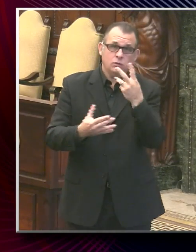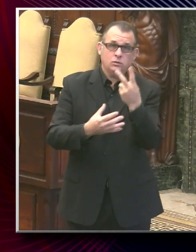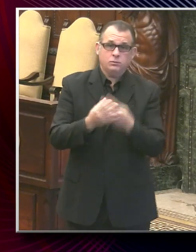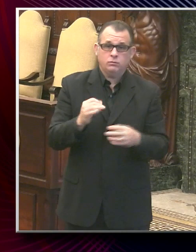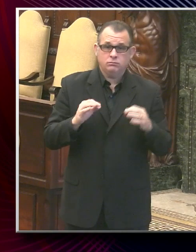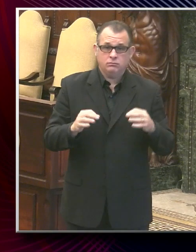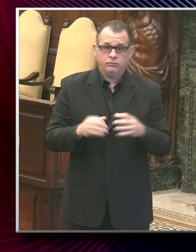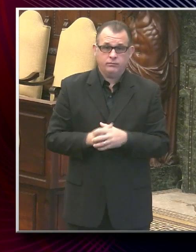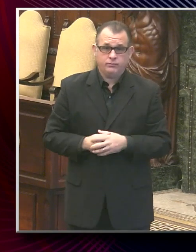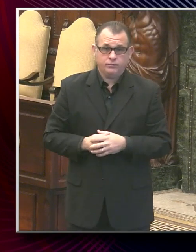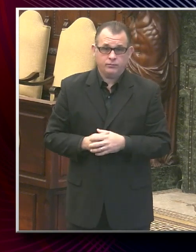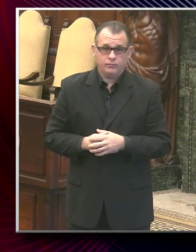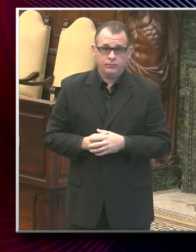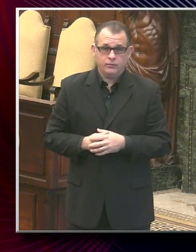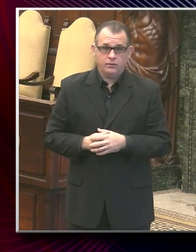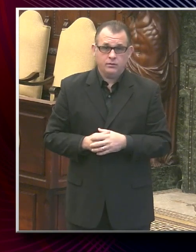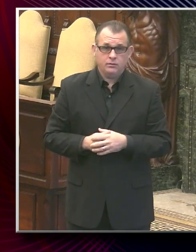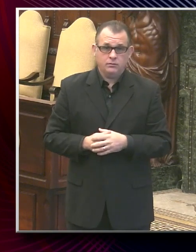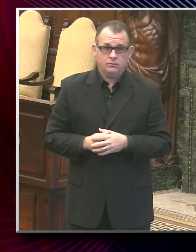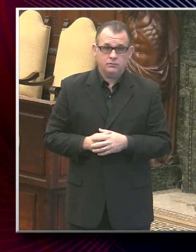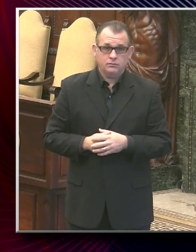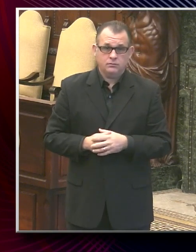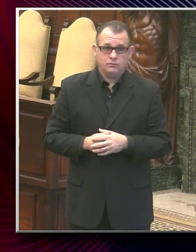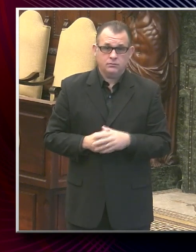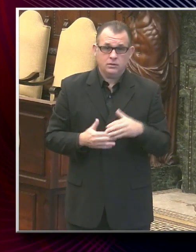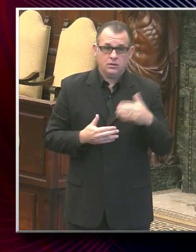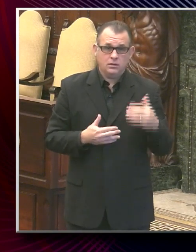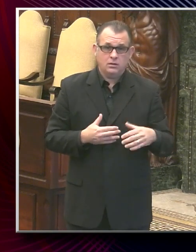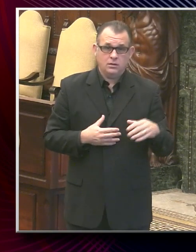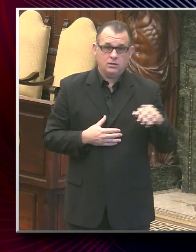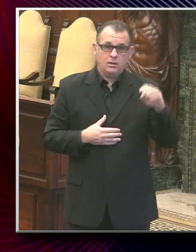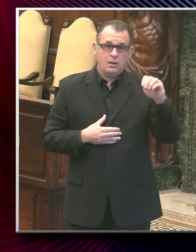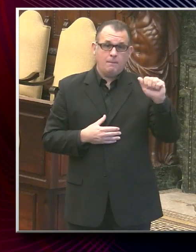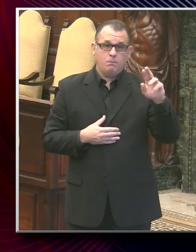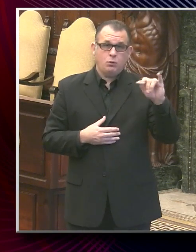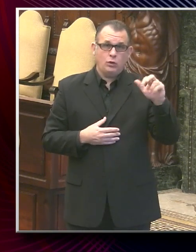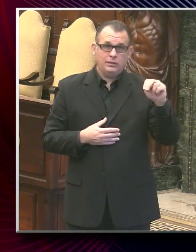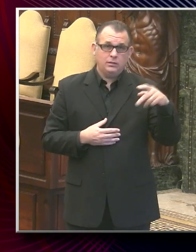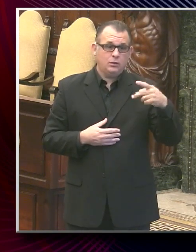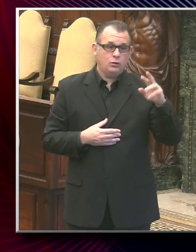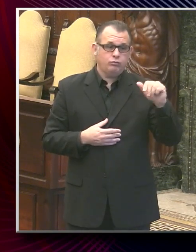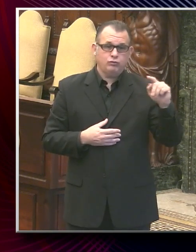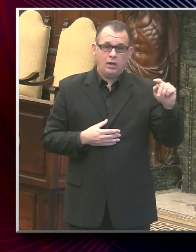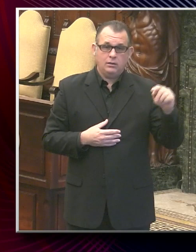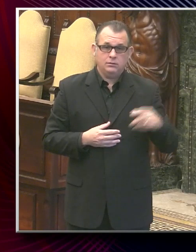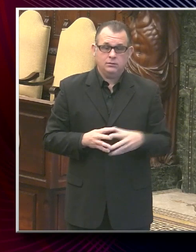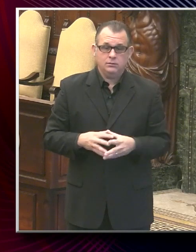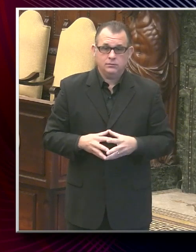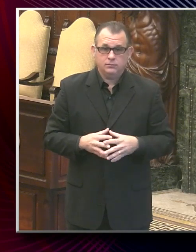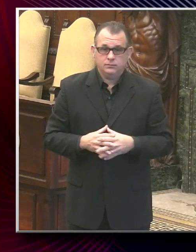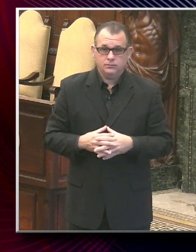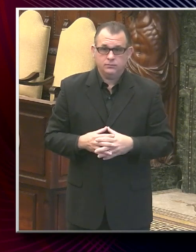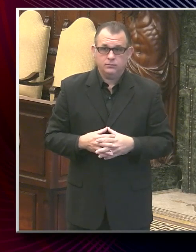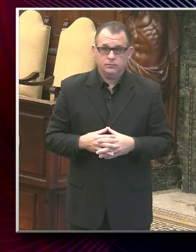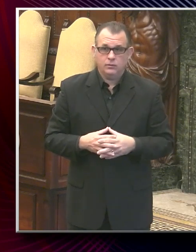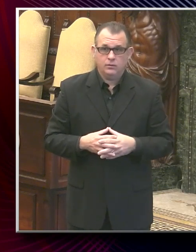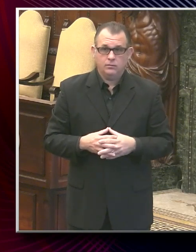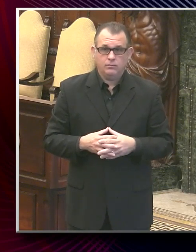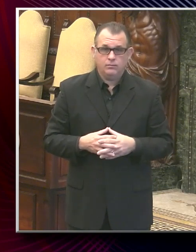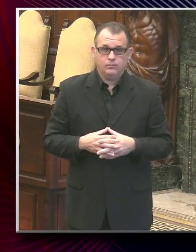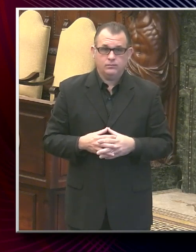Thanks, Max. Our last question goes to Martin Pratt of Philly YBN.